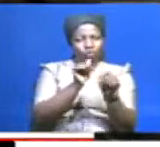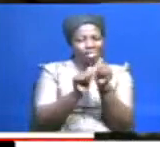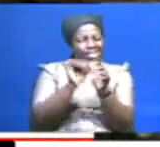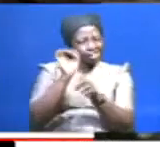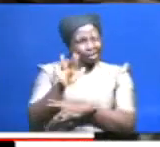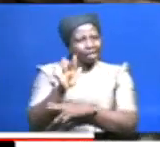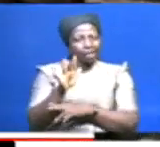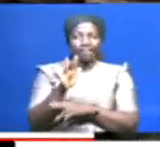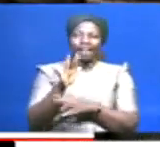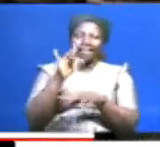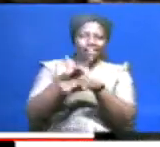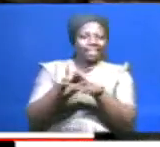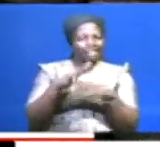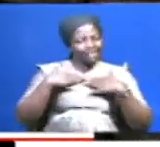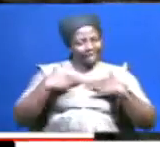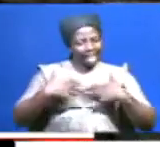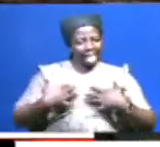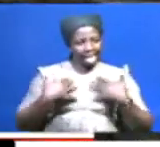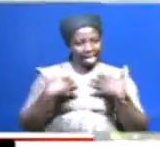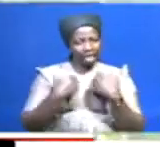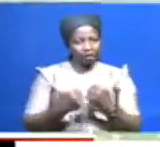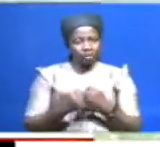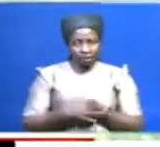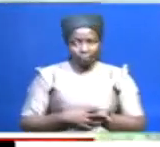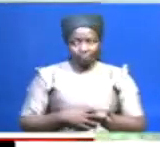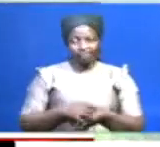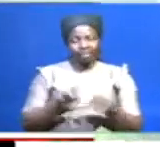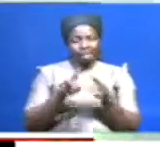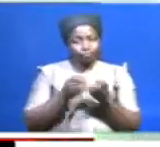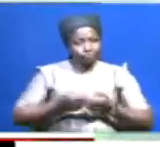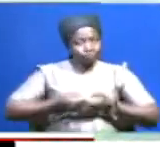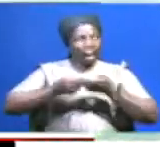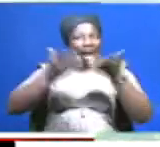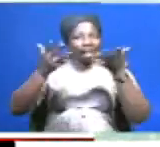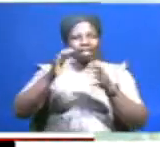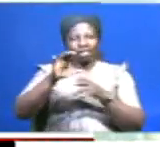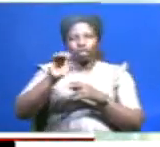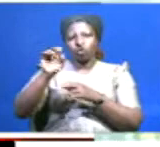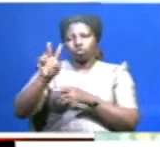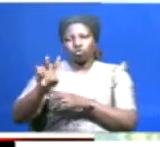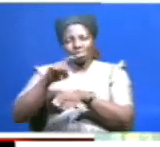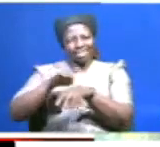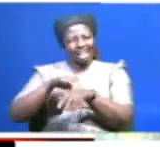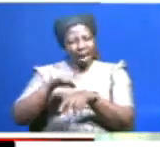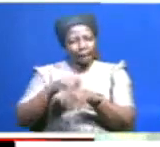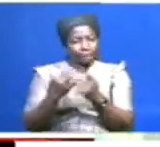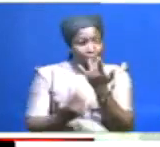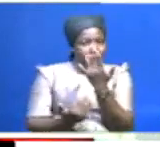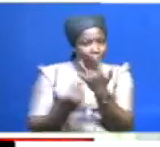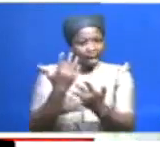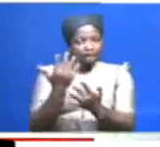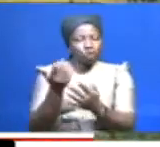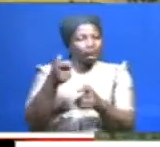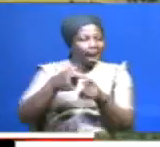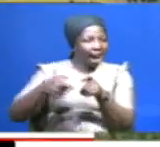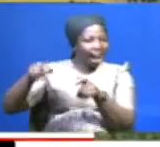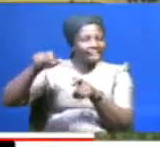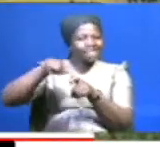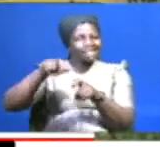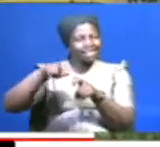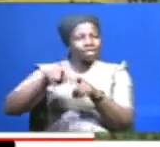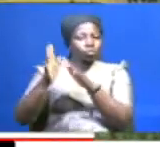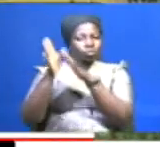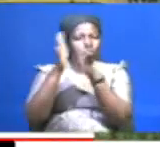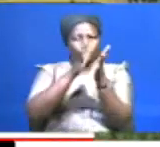in turn, releases carbon dioxide into the atmosphere when burnt, contributing to the enhanced warming effects of climate change. To